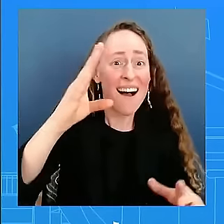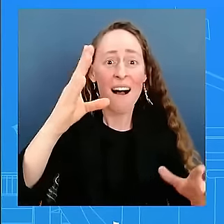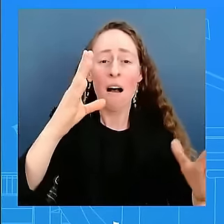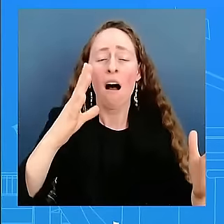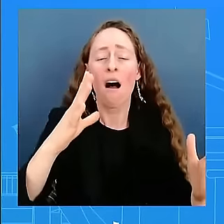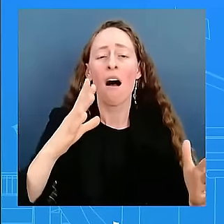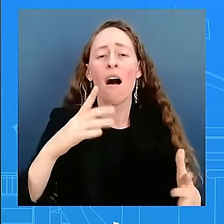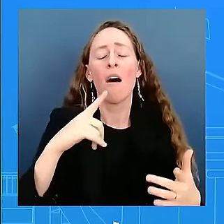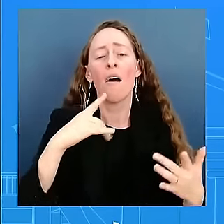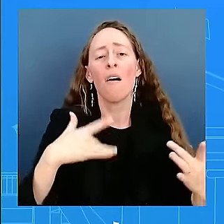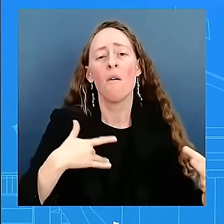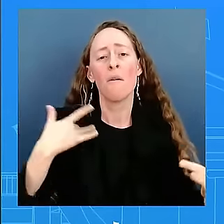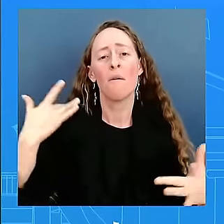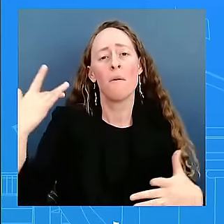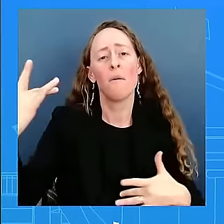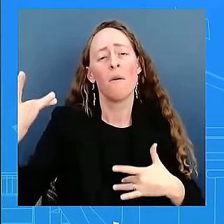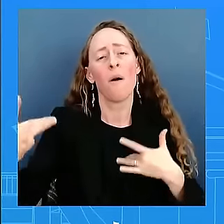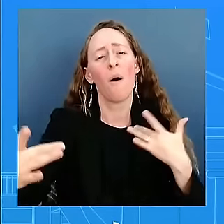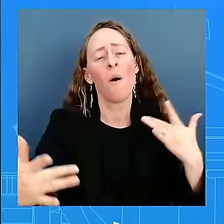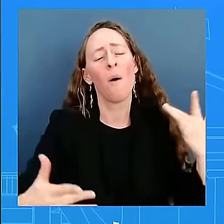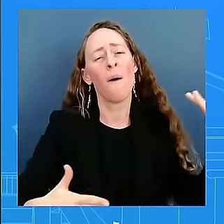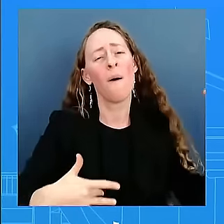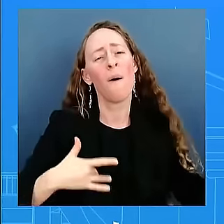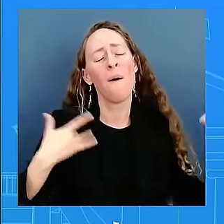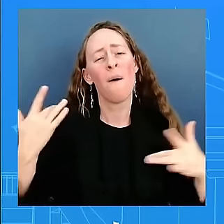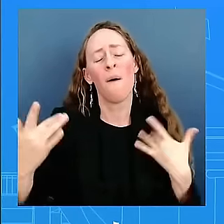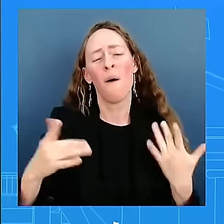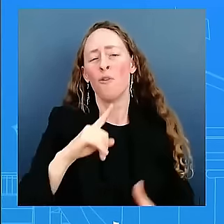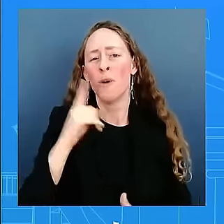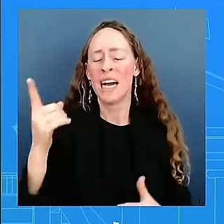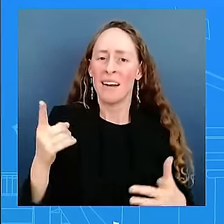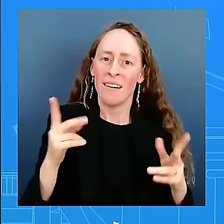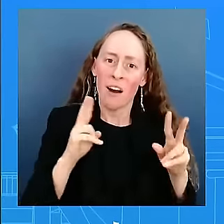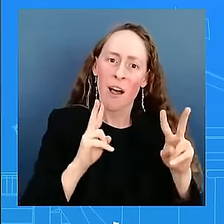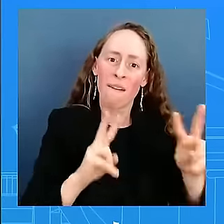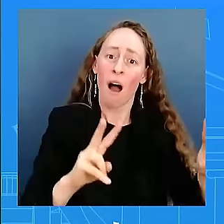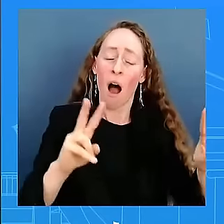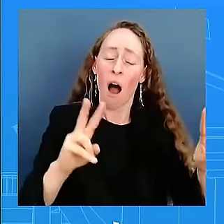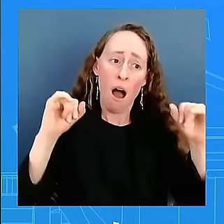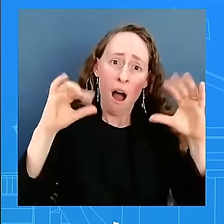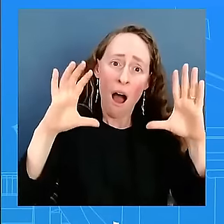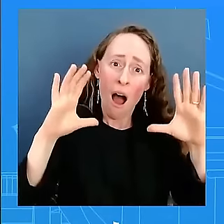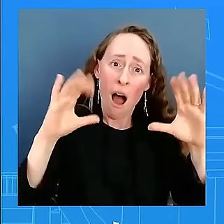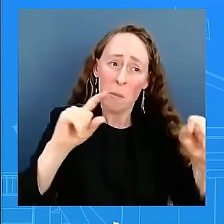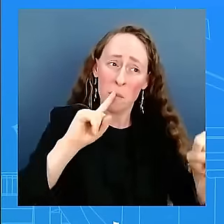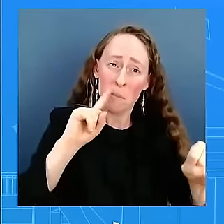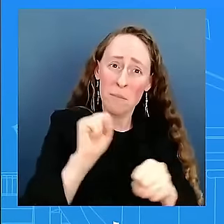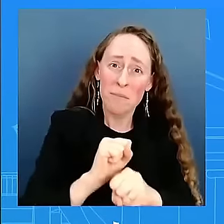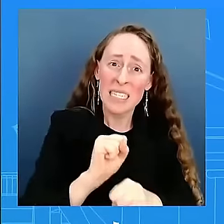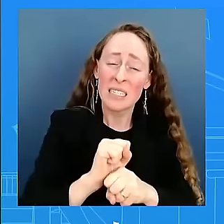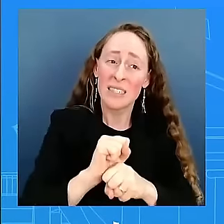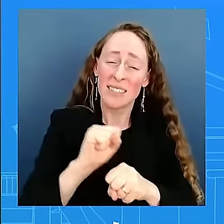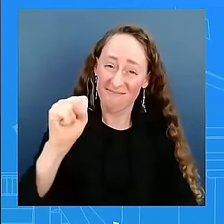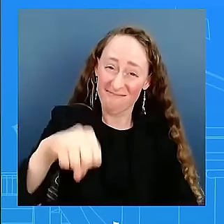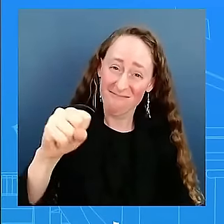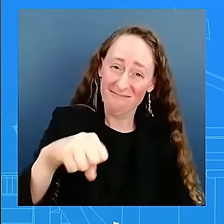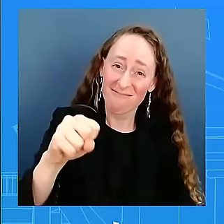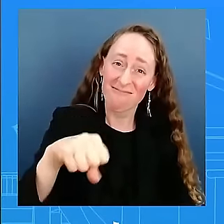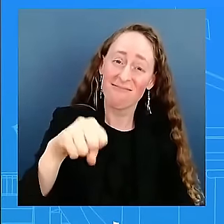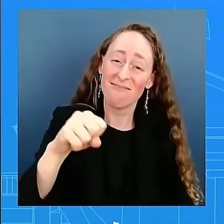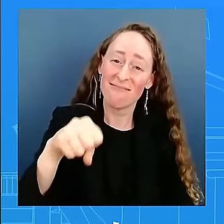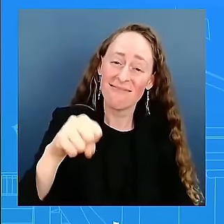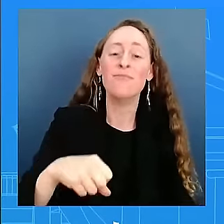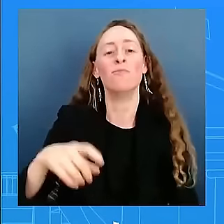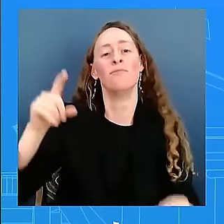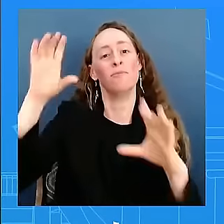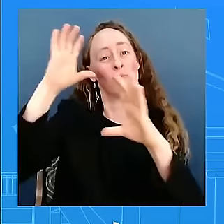was overjoyed, even at a loss for words, is an understatement. Since taking office, President Biden and Vice President Harris have